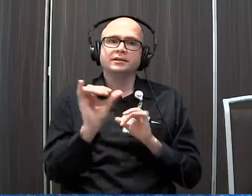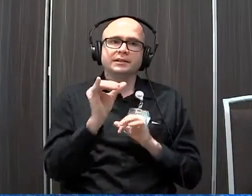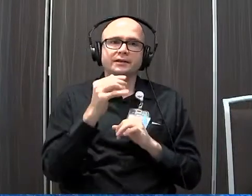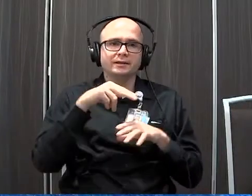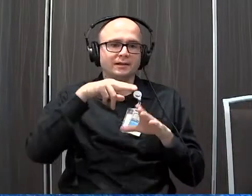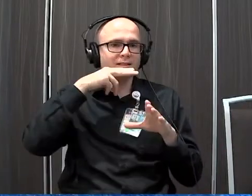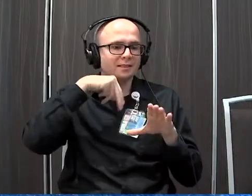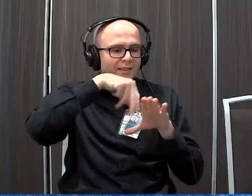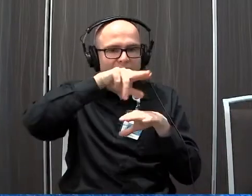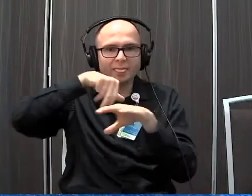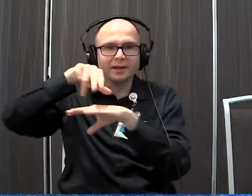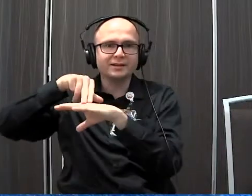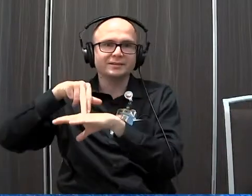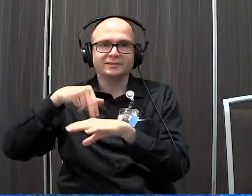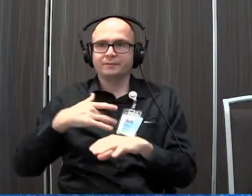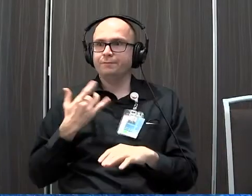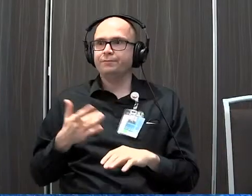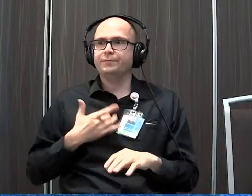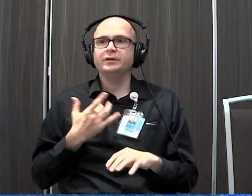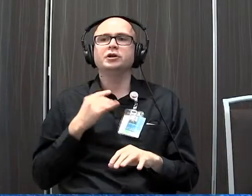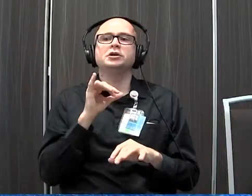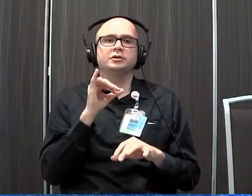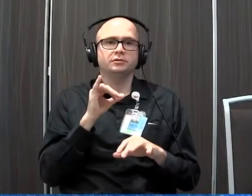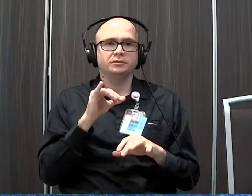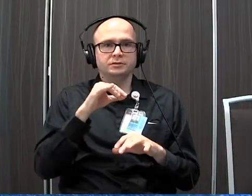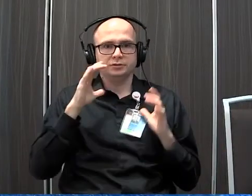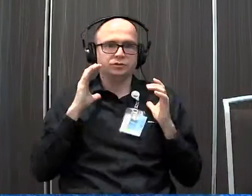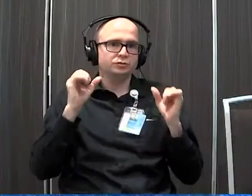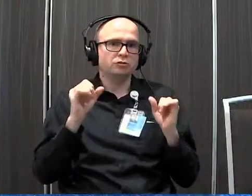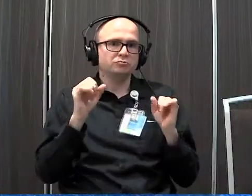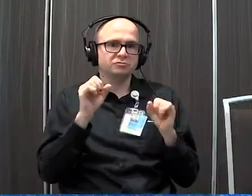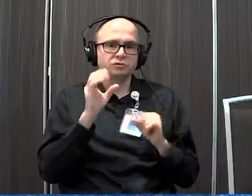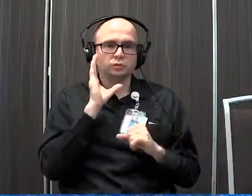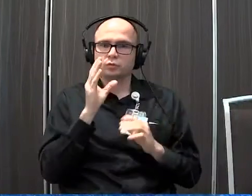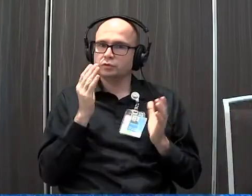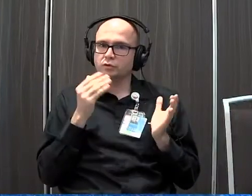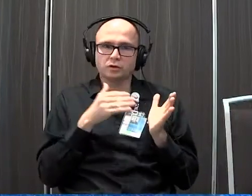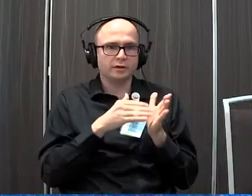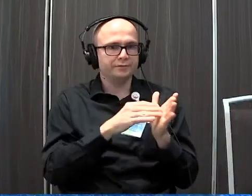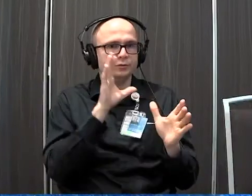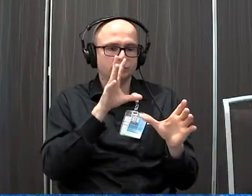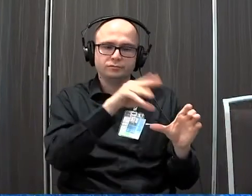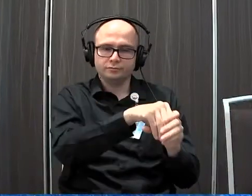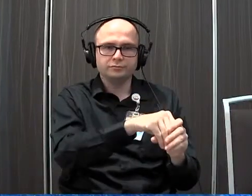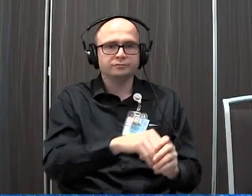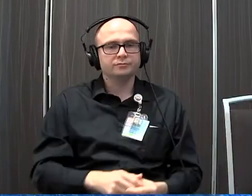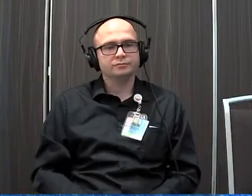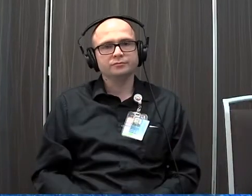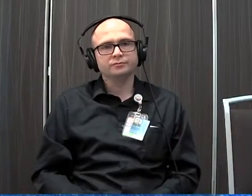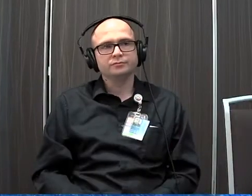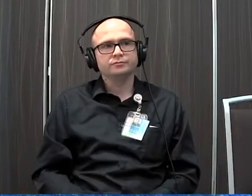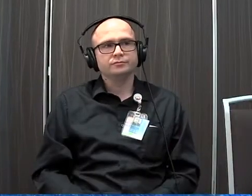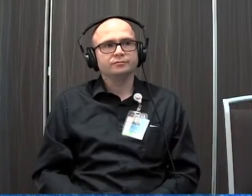licking things. Basically, any way that they can get sensory input, kids with charge are often going to be doing this.